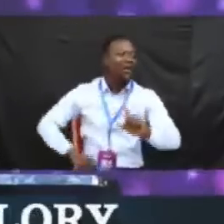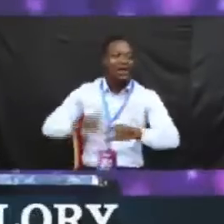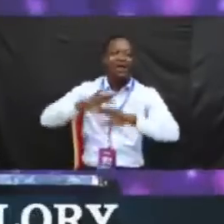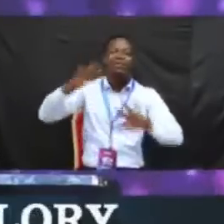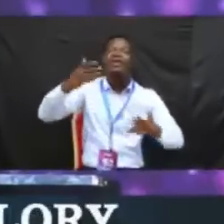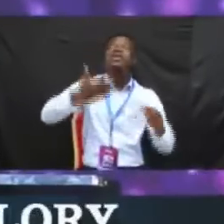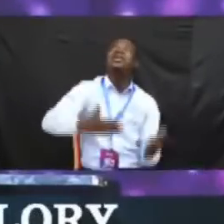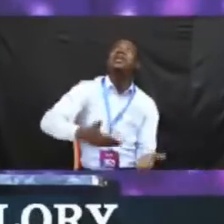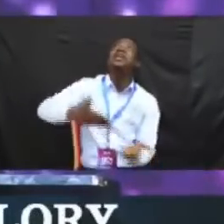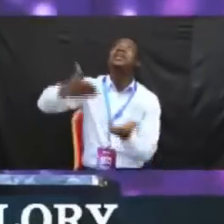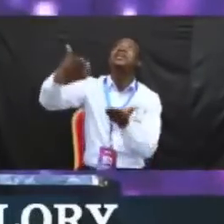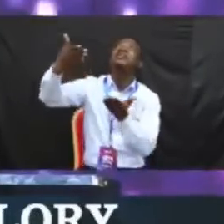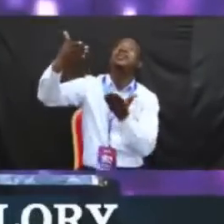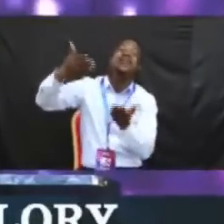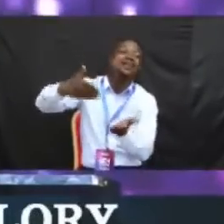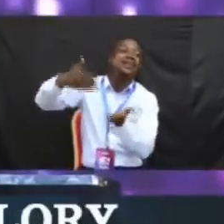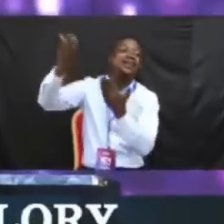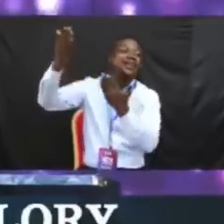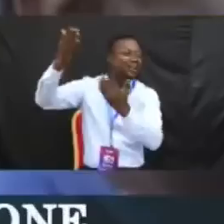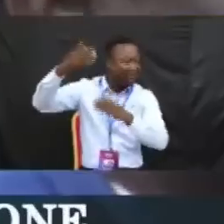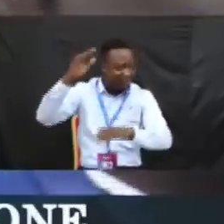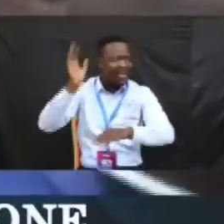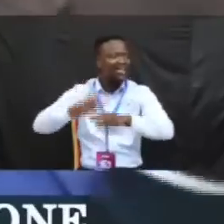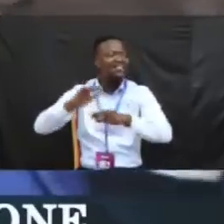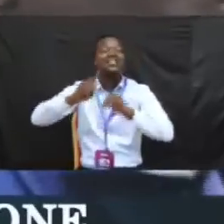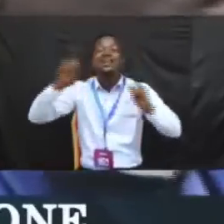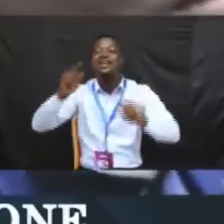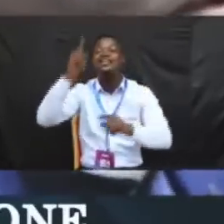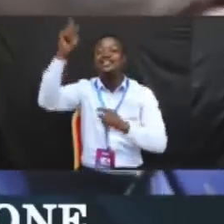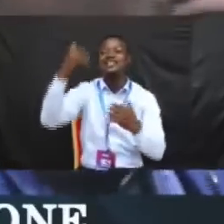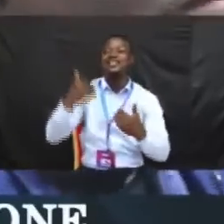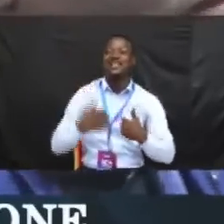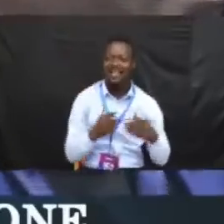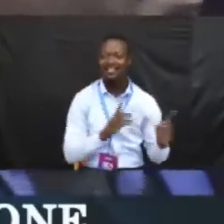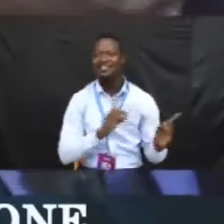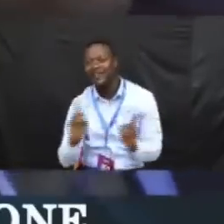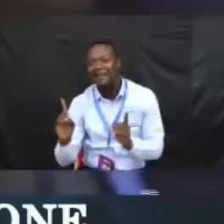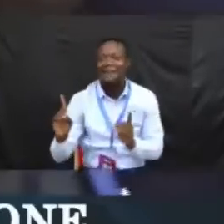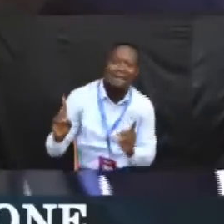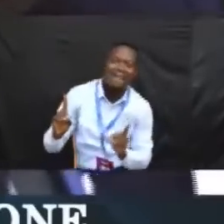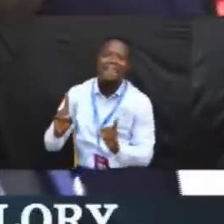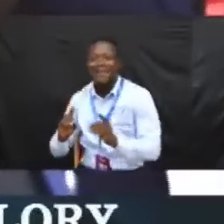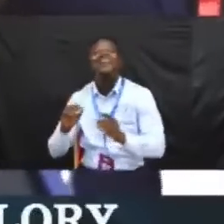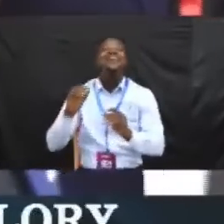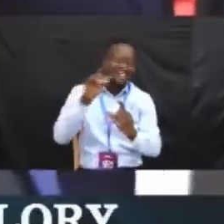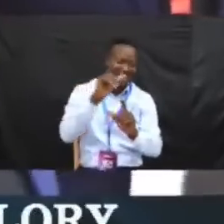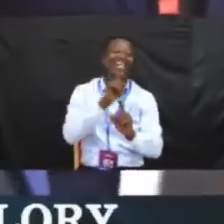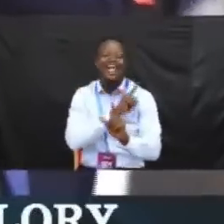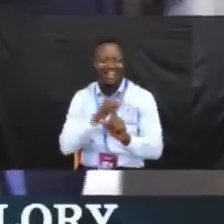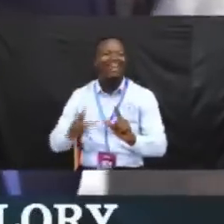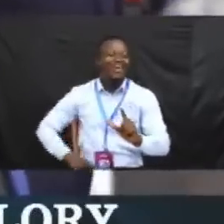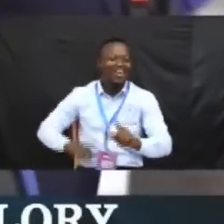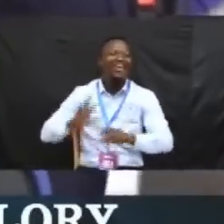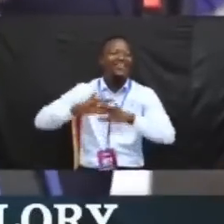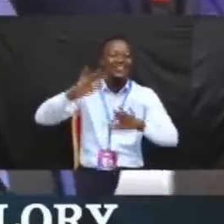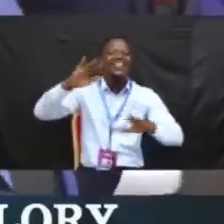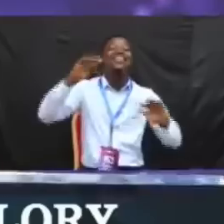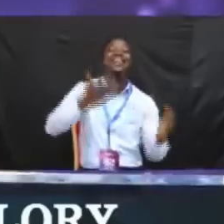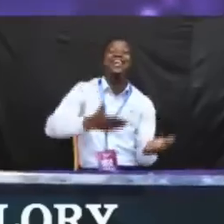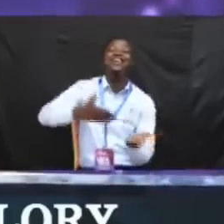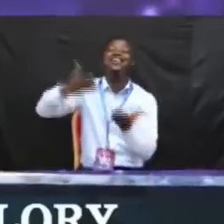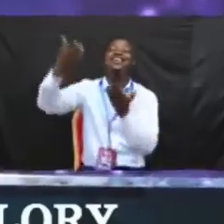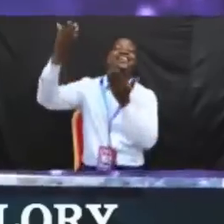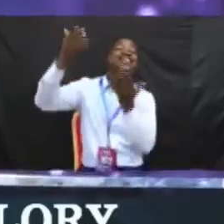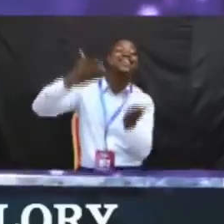the Lord be the glory. Praise be to the Lord. To the Lord